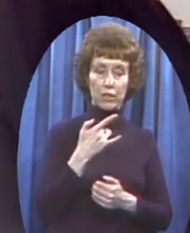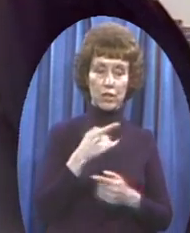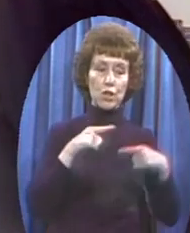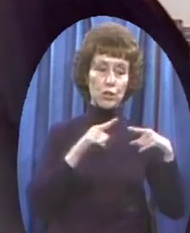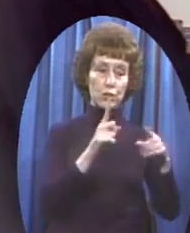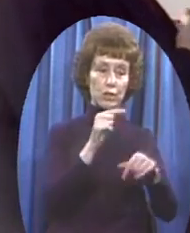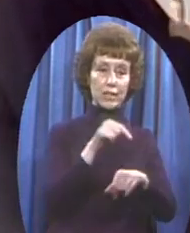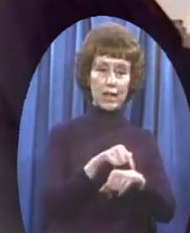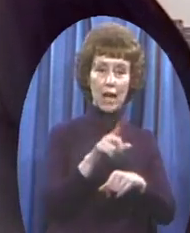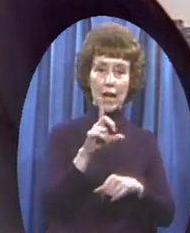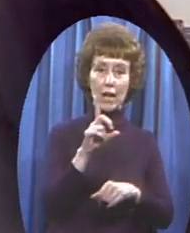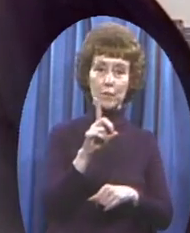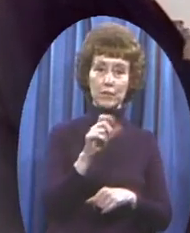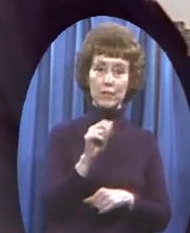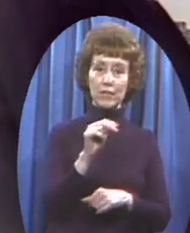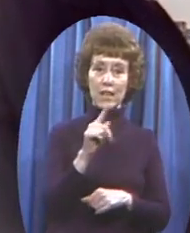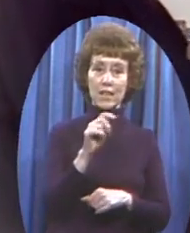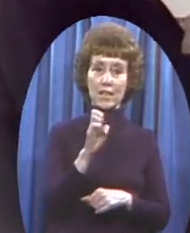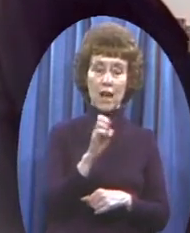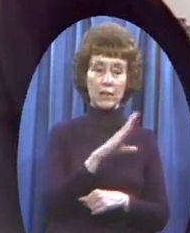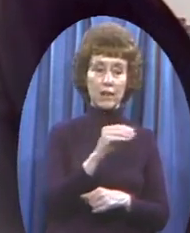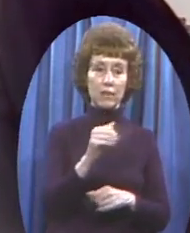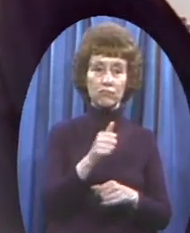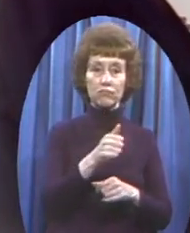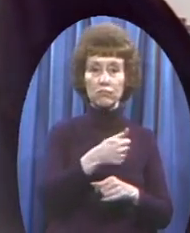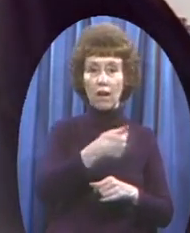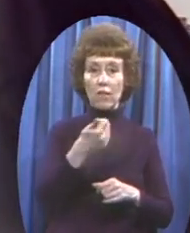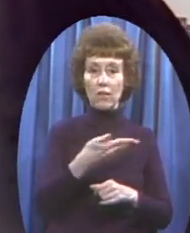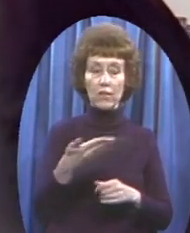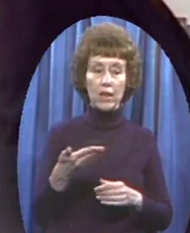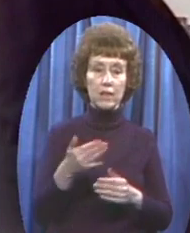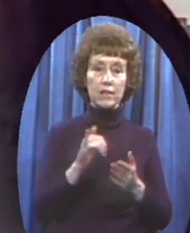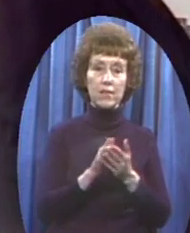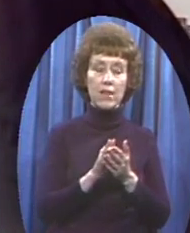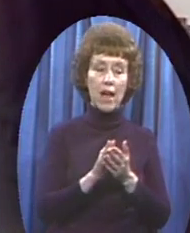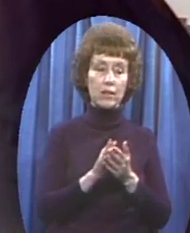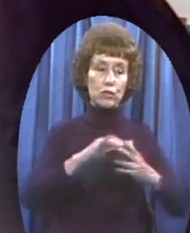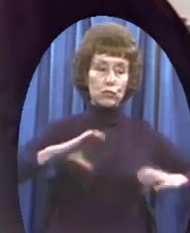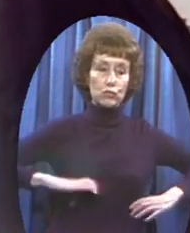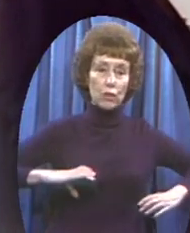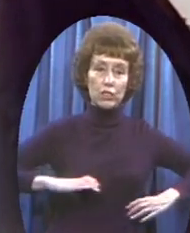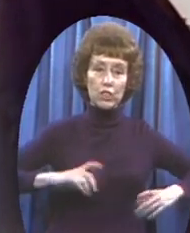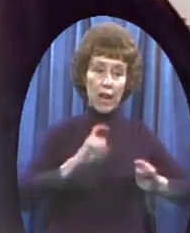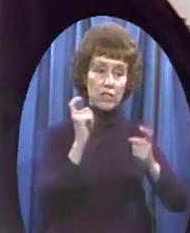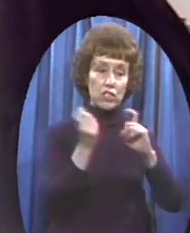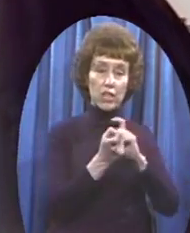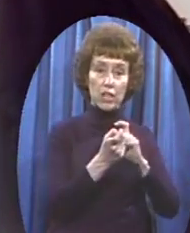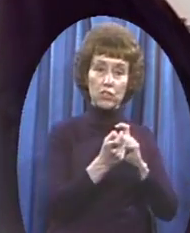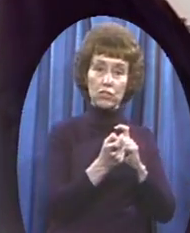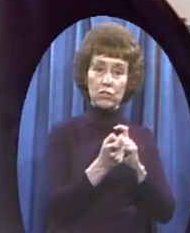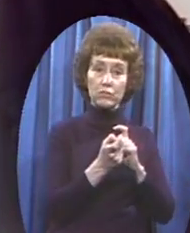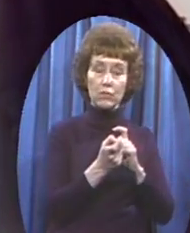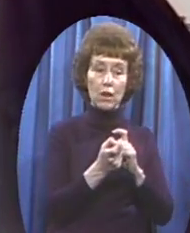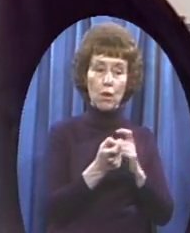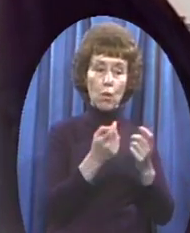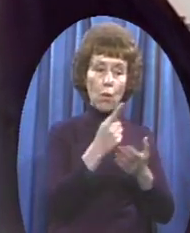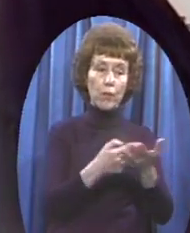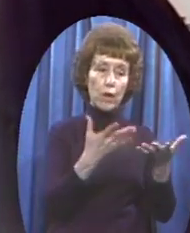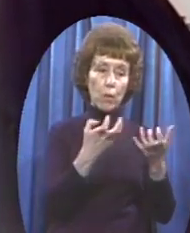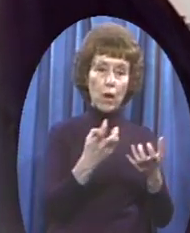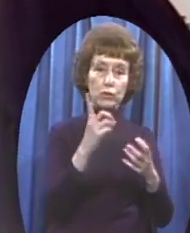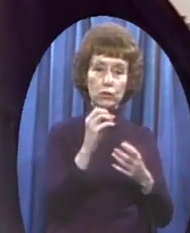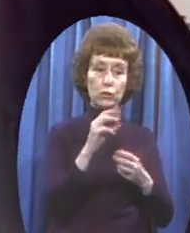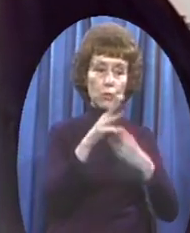etc., that their attitude towards world conquest has changed at all? I think it is a great mistake. I believe we should start